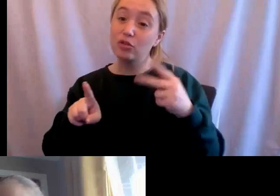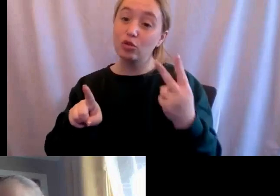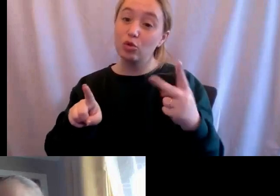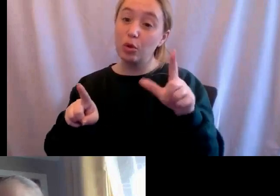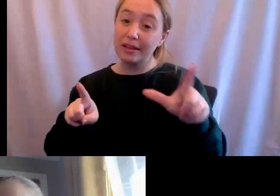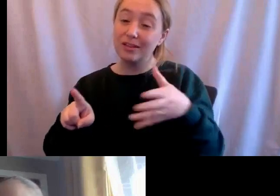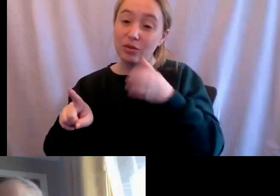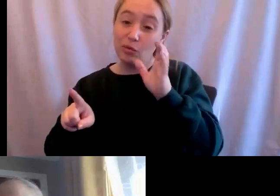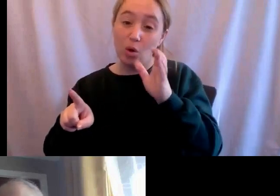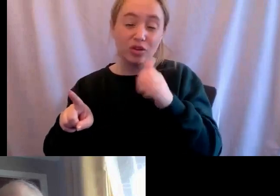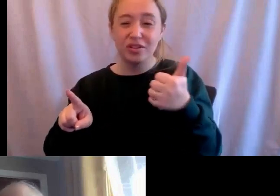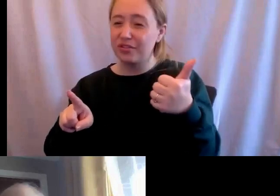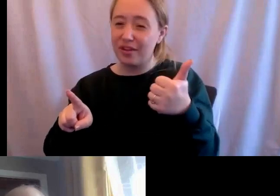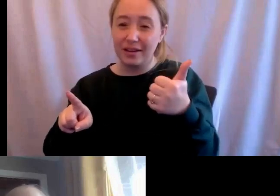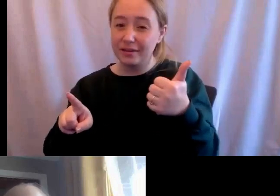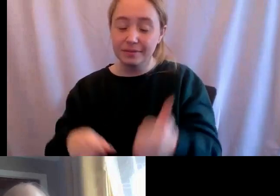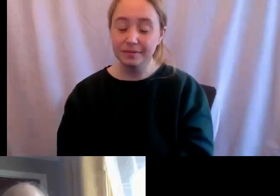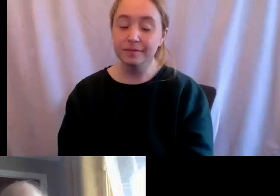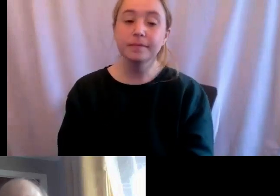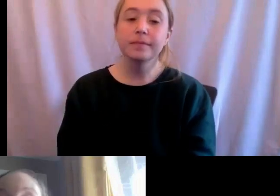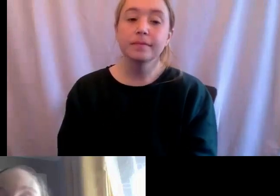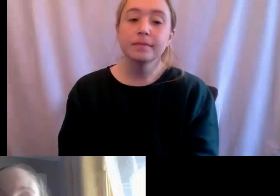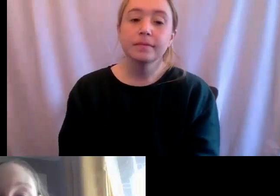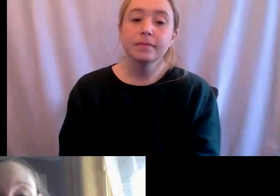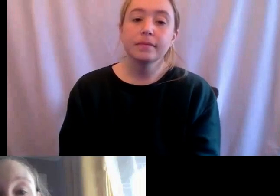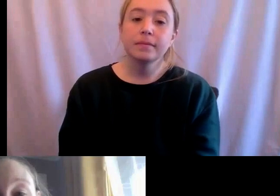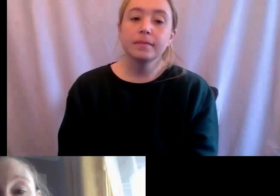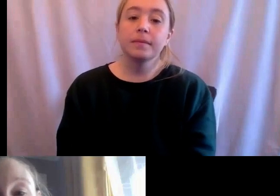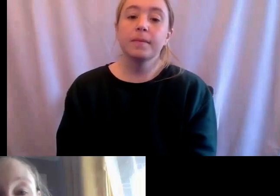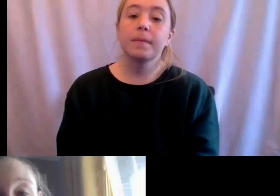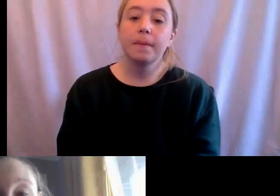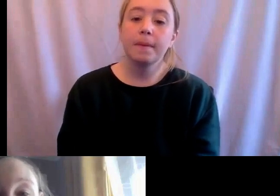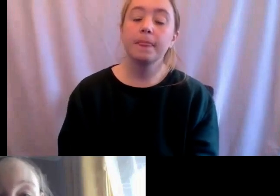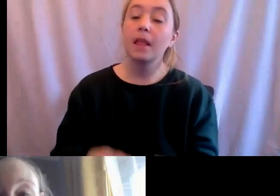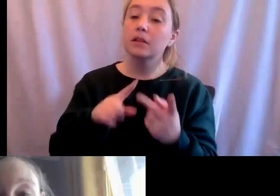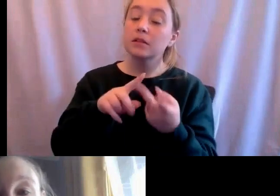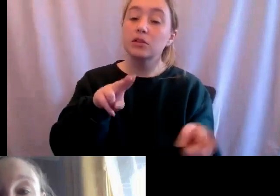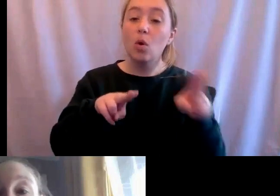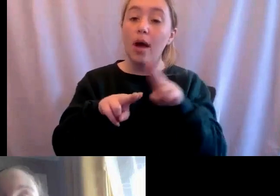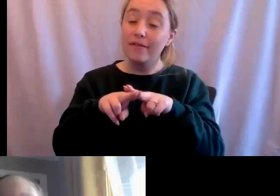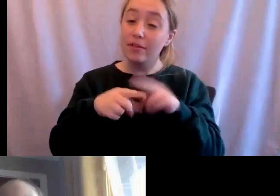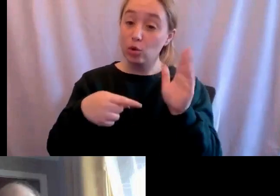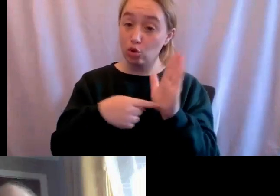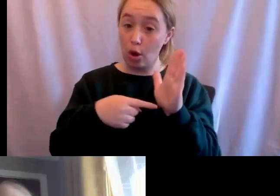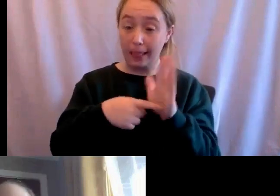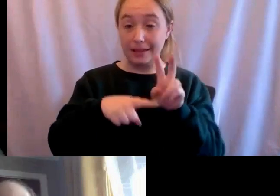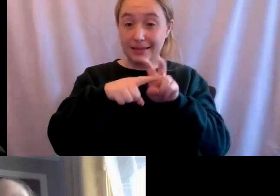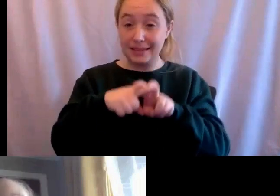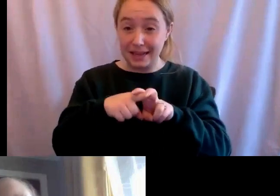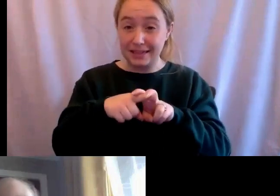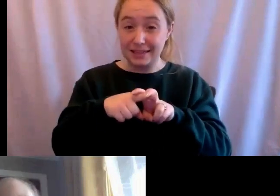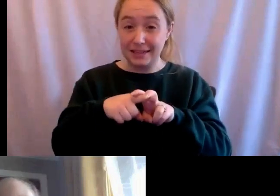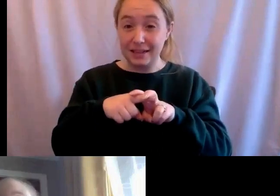fine. It's very important to not strain at the toilet for your pelvic floor. So if you're a person who's prone